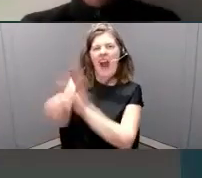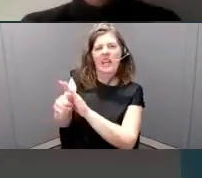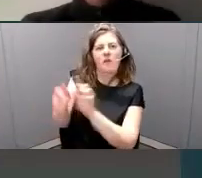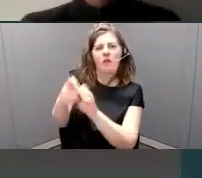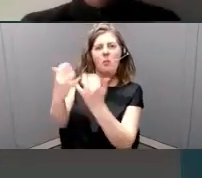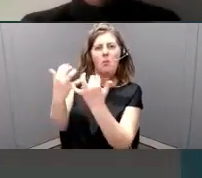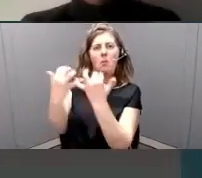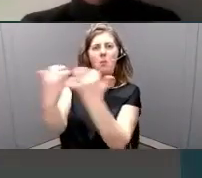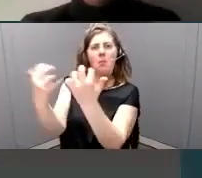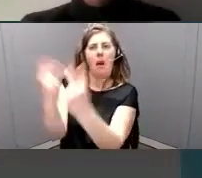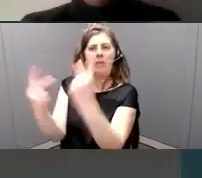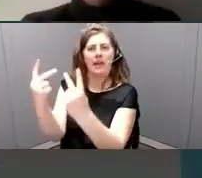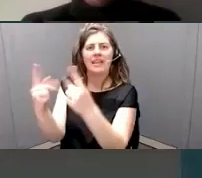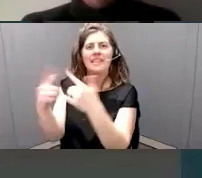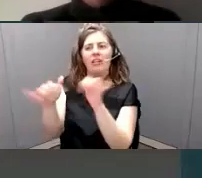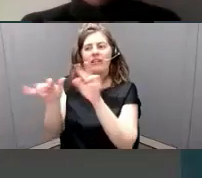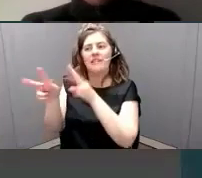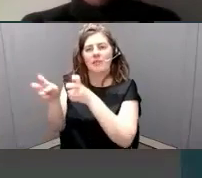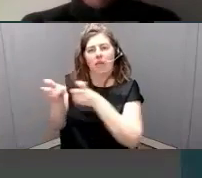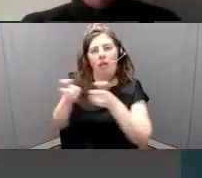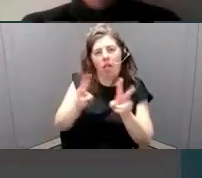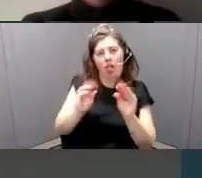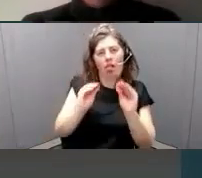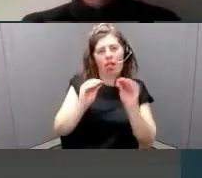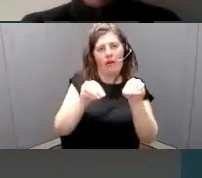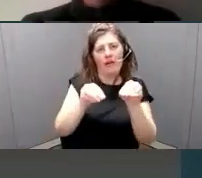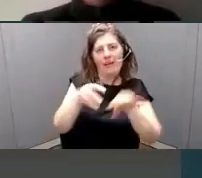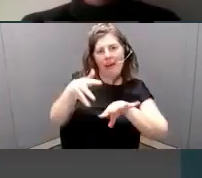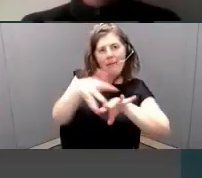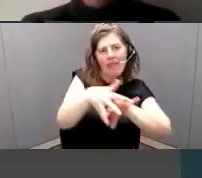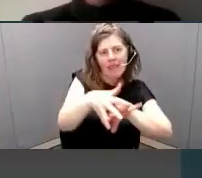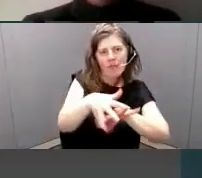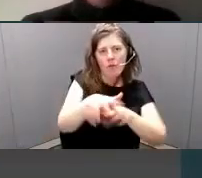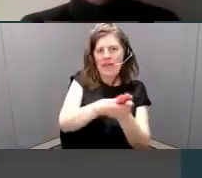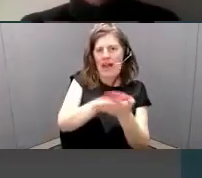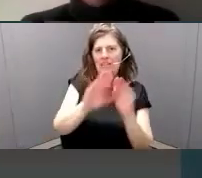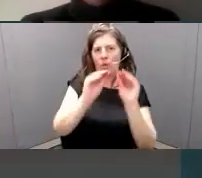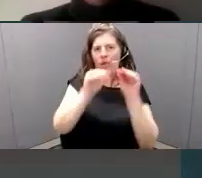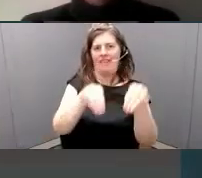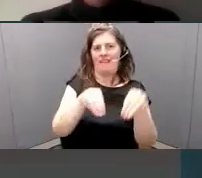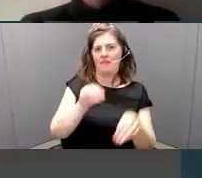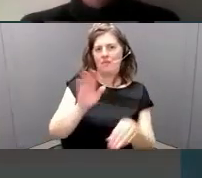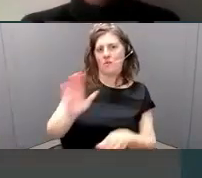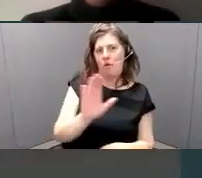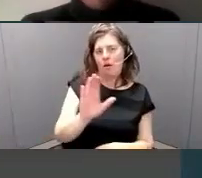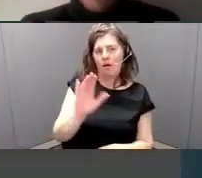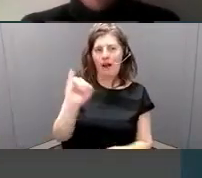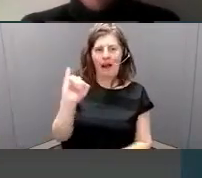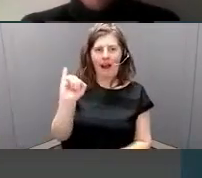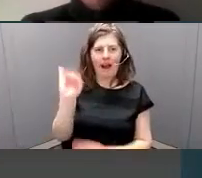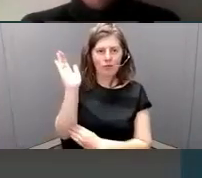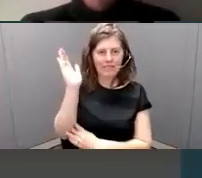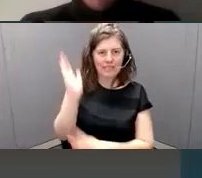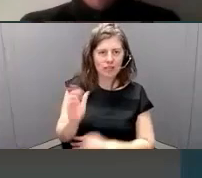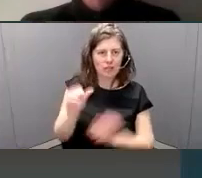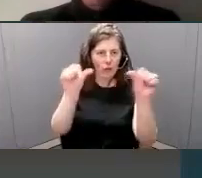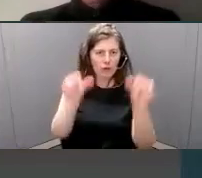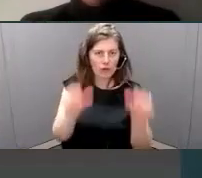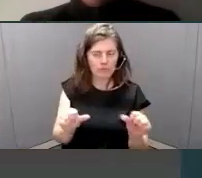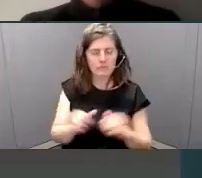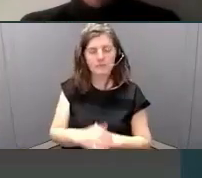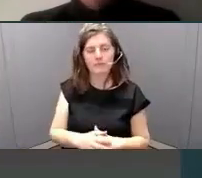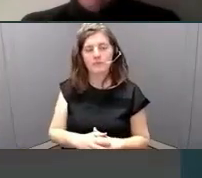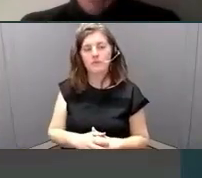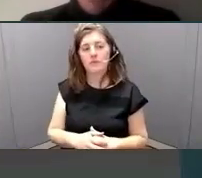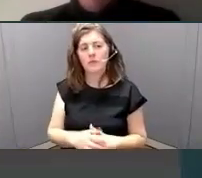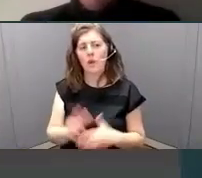public whilst still being able to embed them nicely onto your iPresentation. Now, all we need